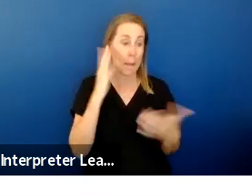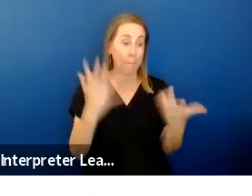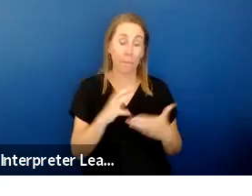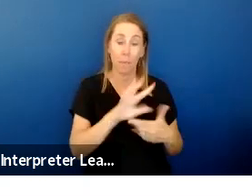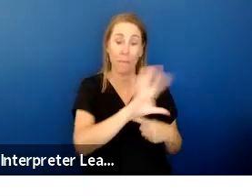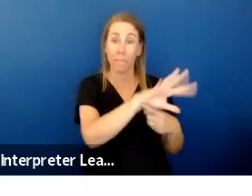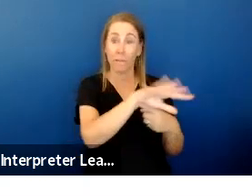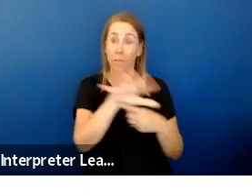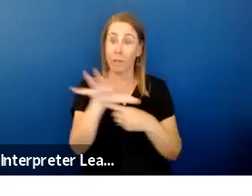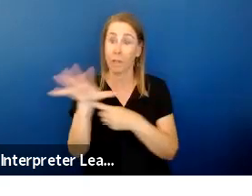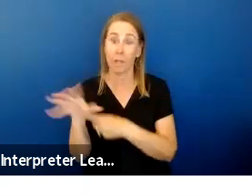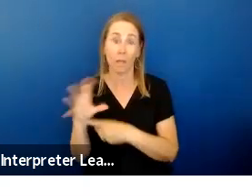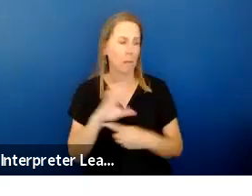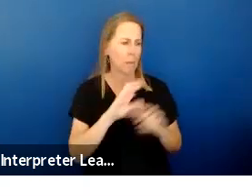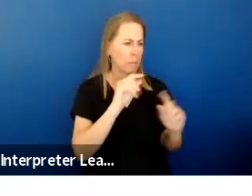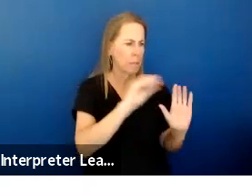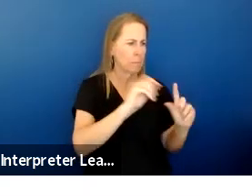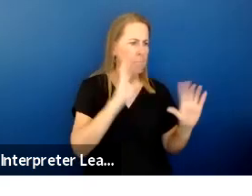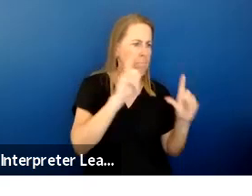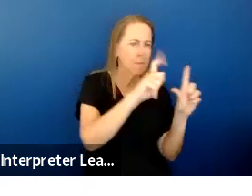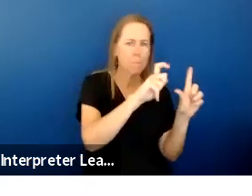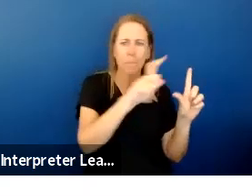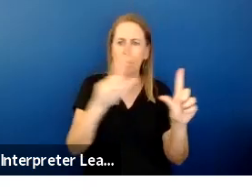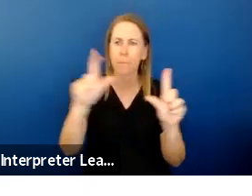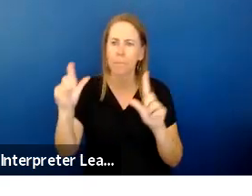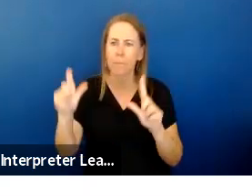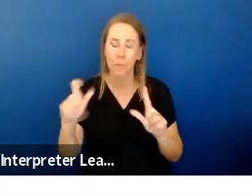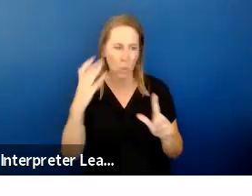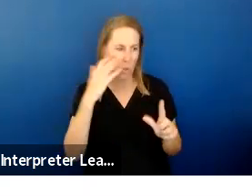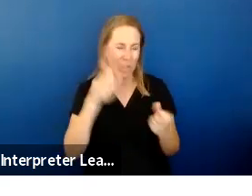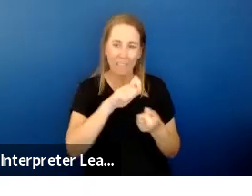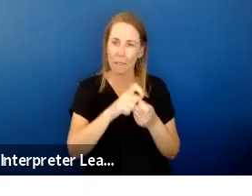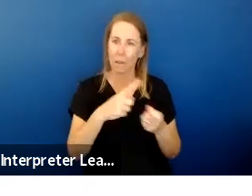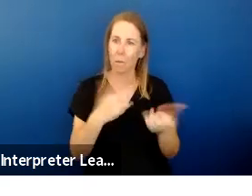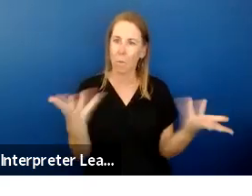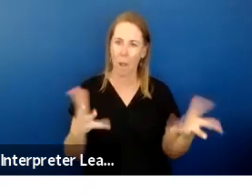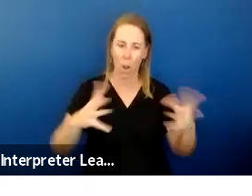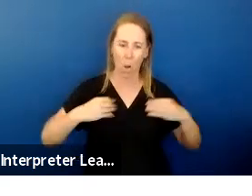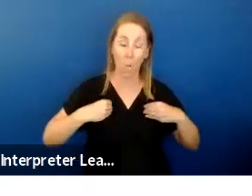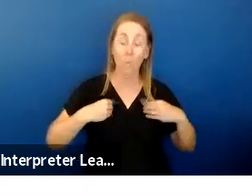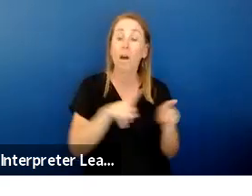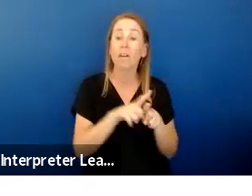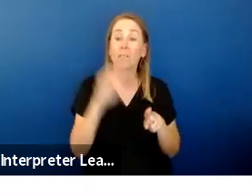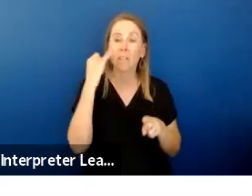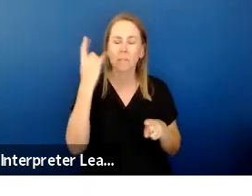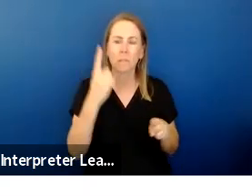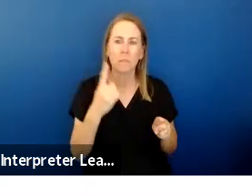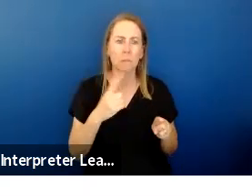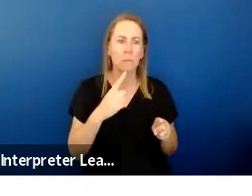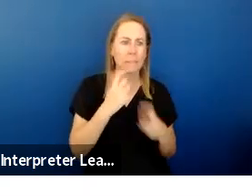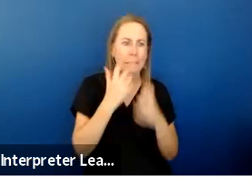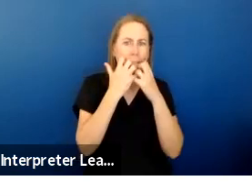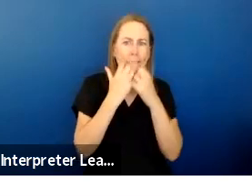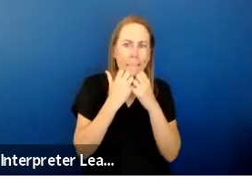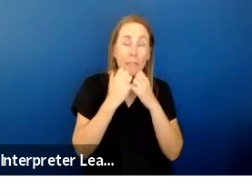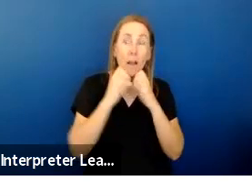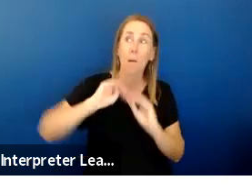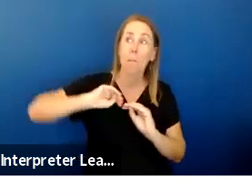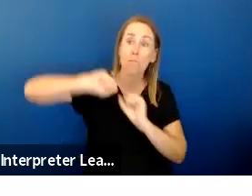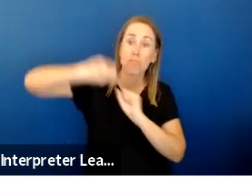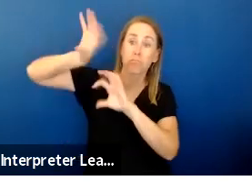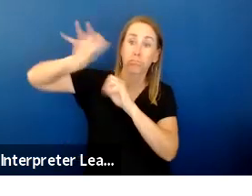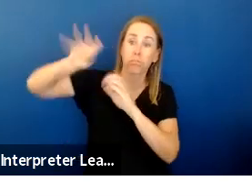or pictures, and be sure to move more valuable or irreplaceable items to the highest floors. And if you